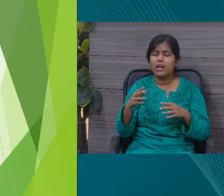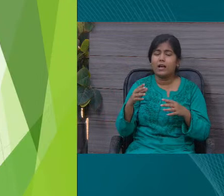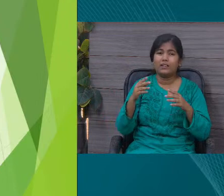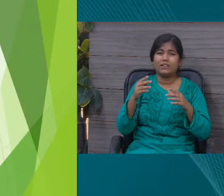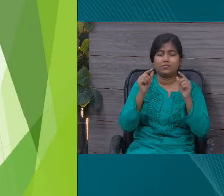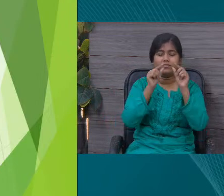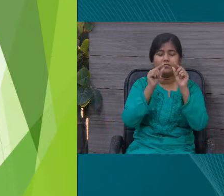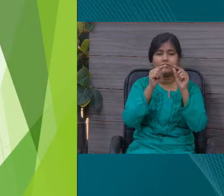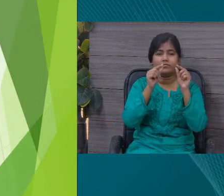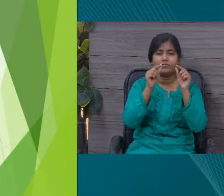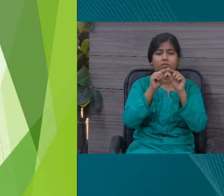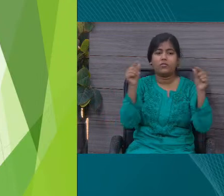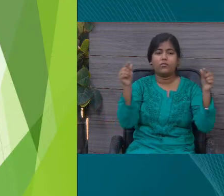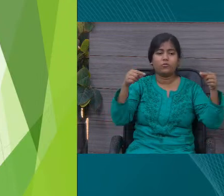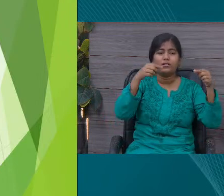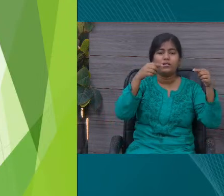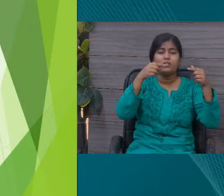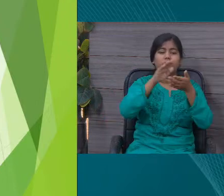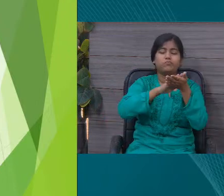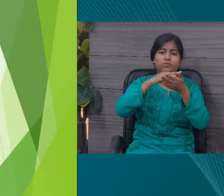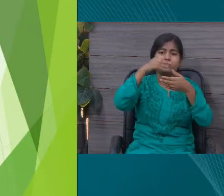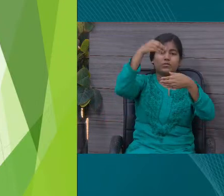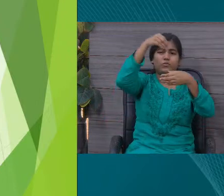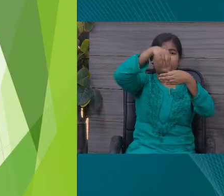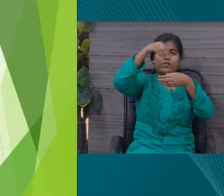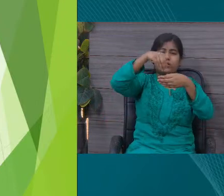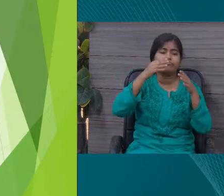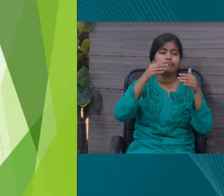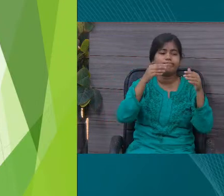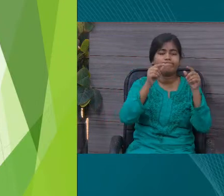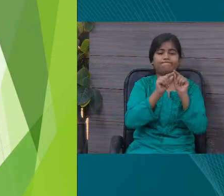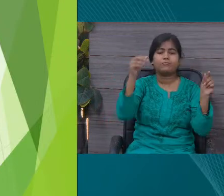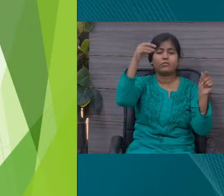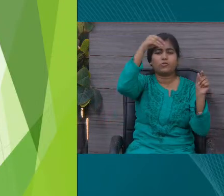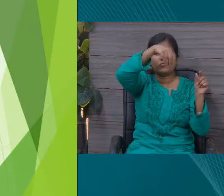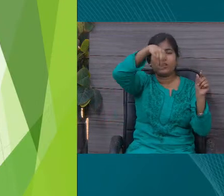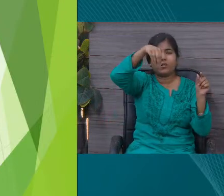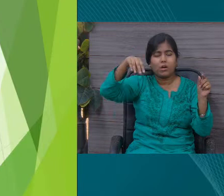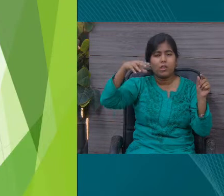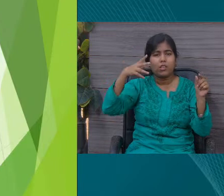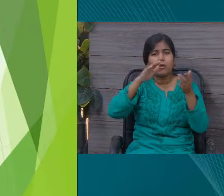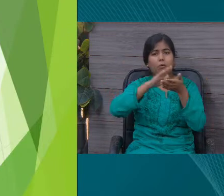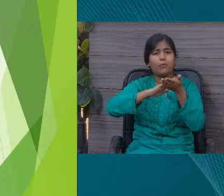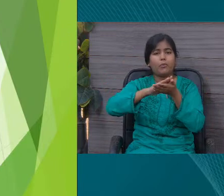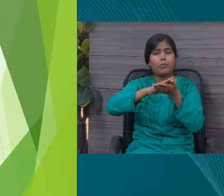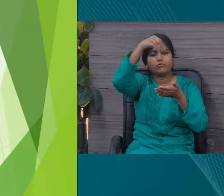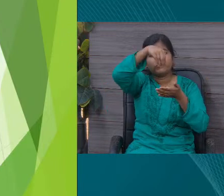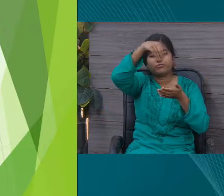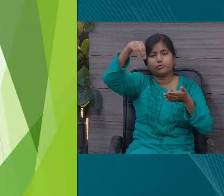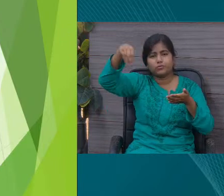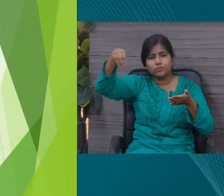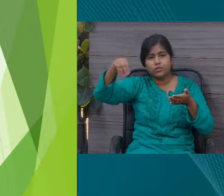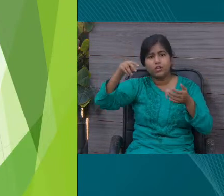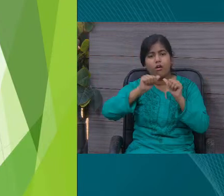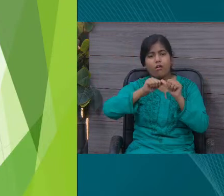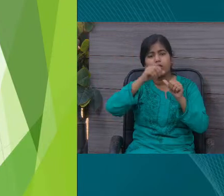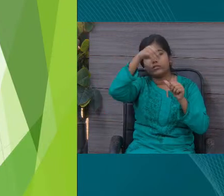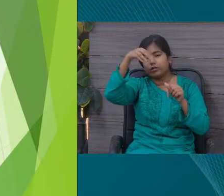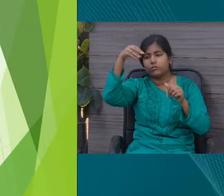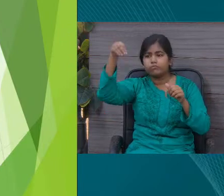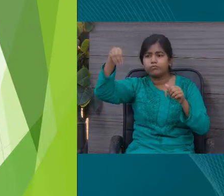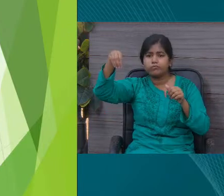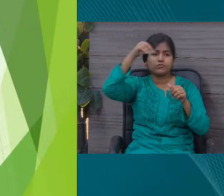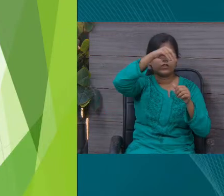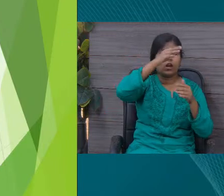to jumble words. What that will do is that it will increase their interest in the chapter, in answering